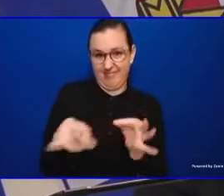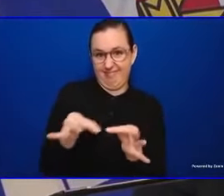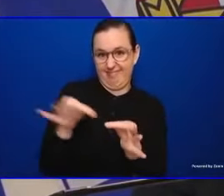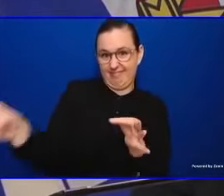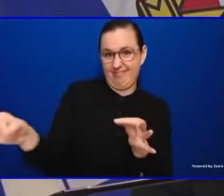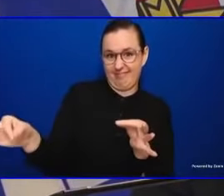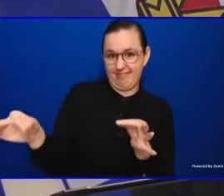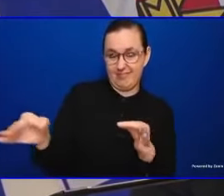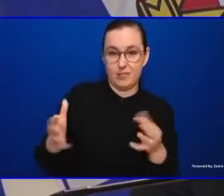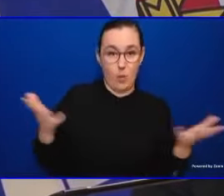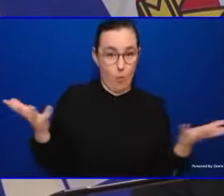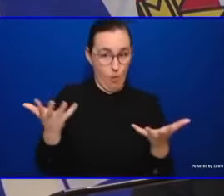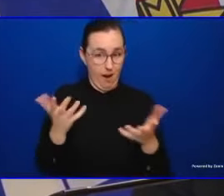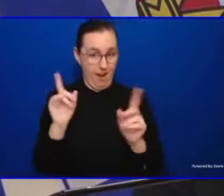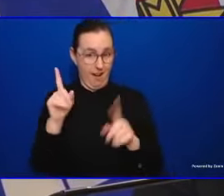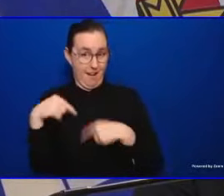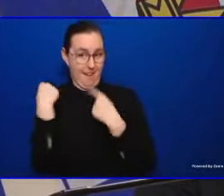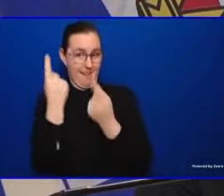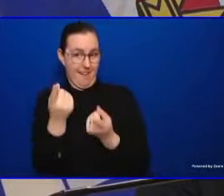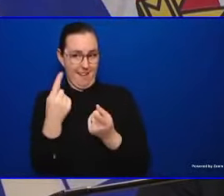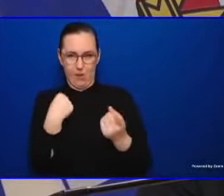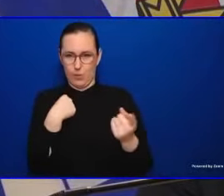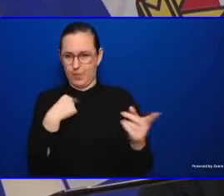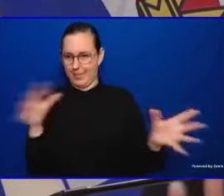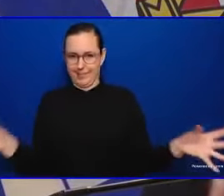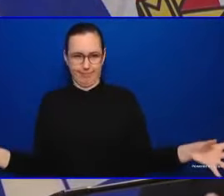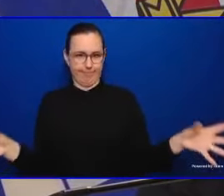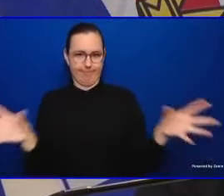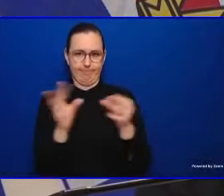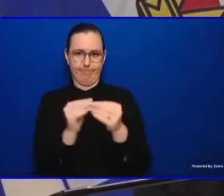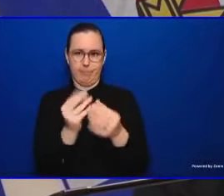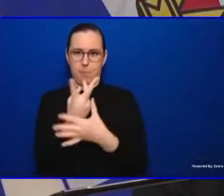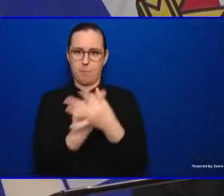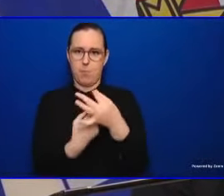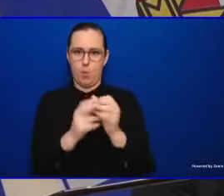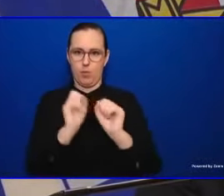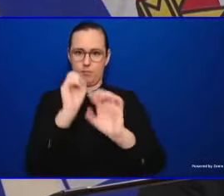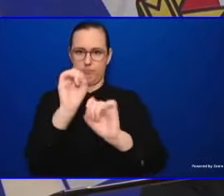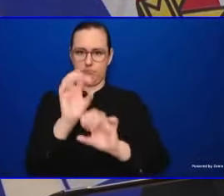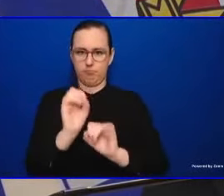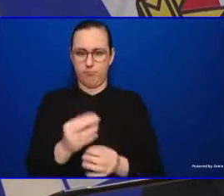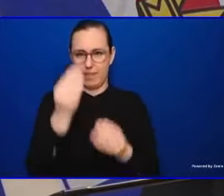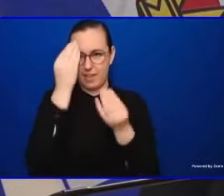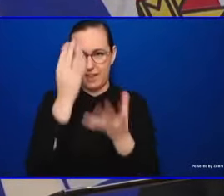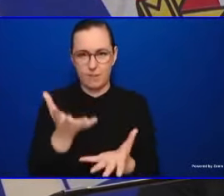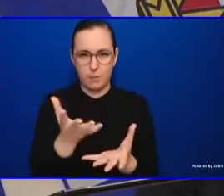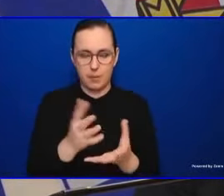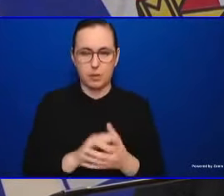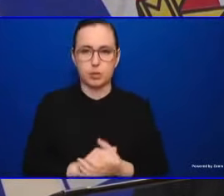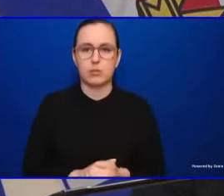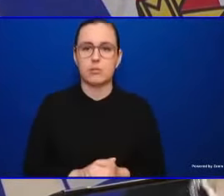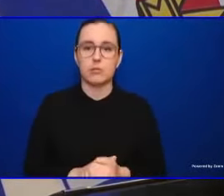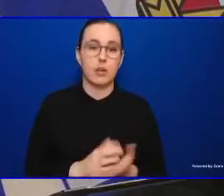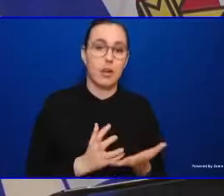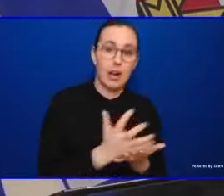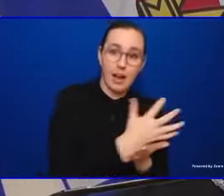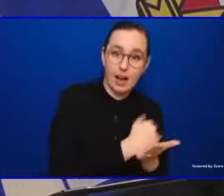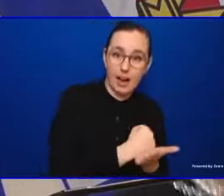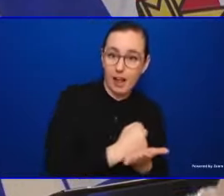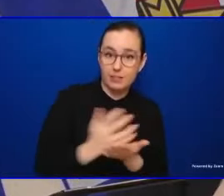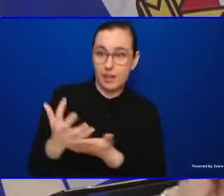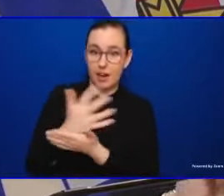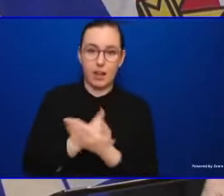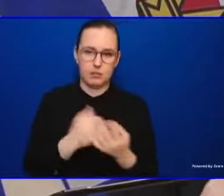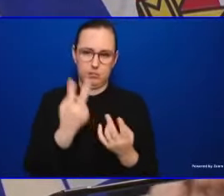those pieces of information, which are collected for two different reasons. And we're in the process right now of trying